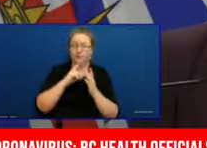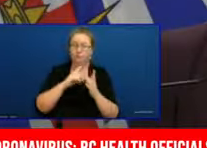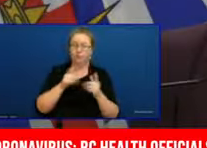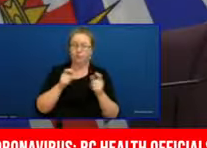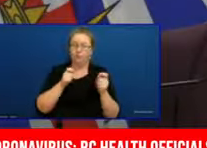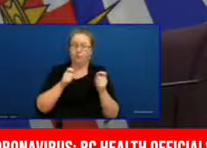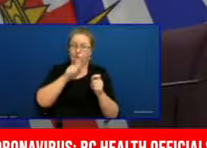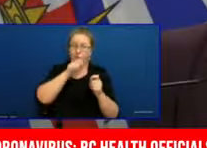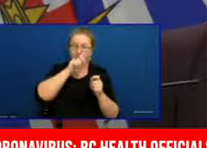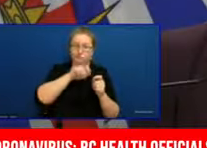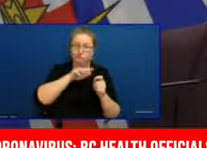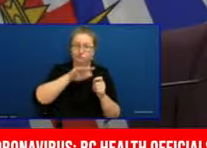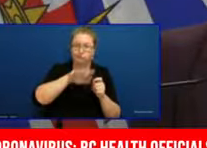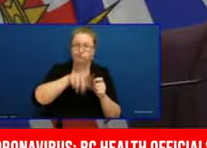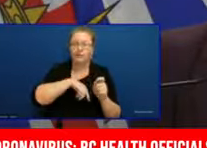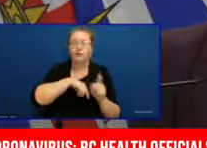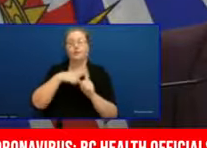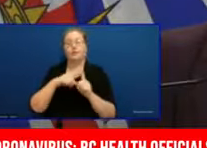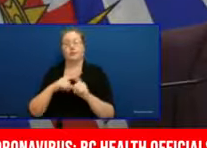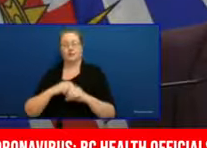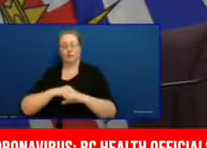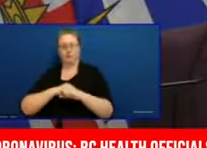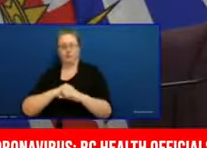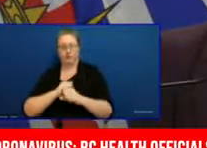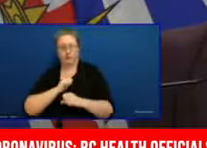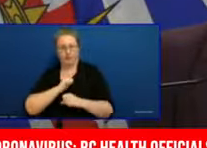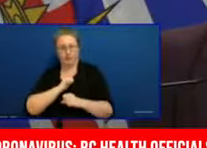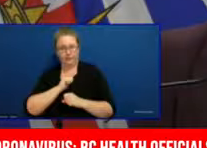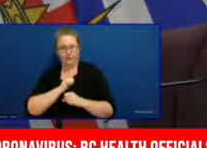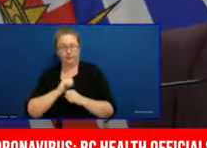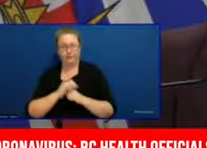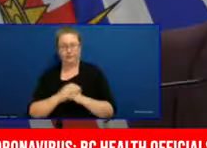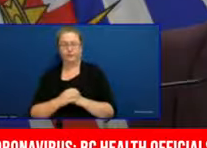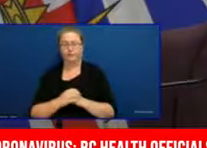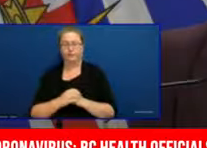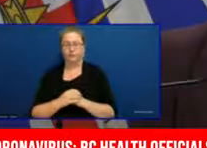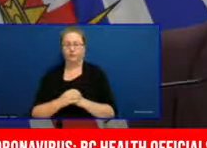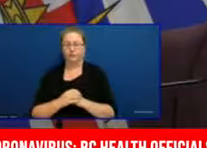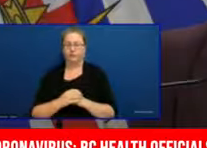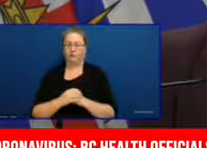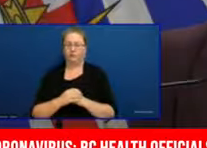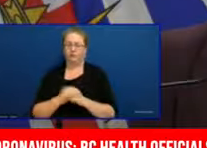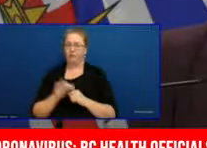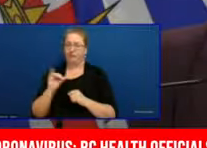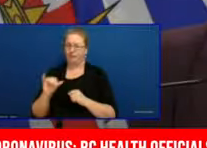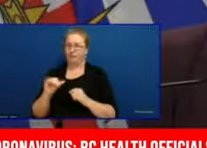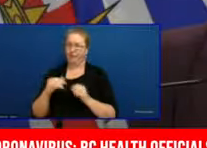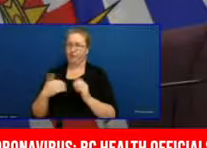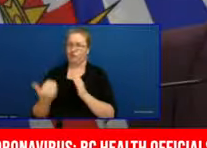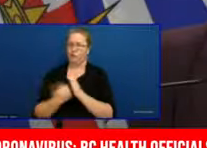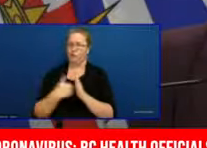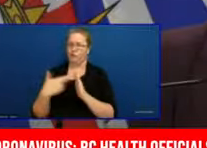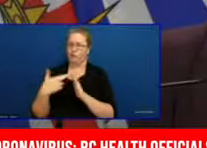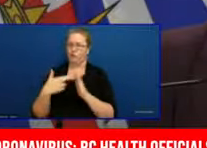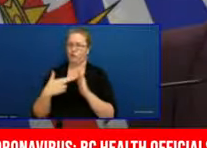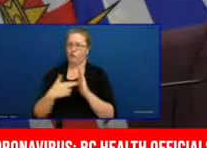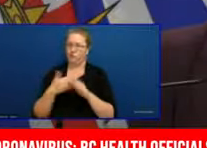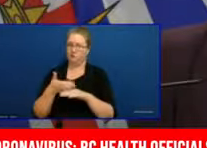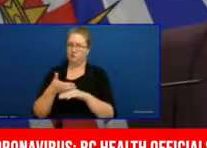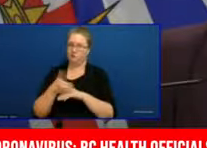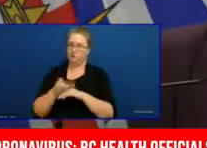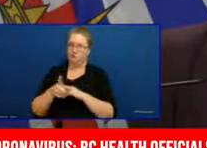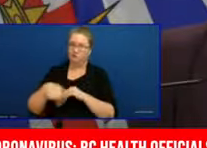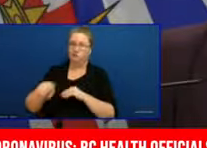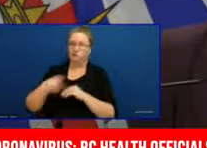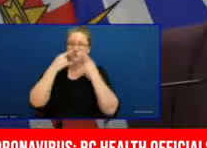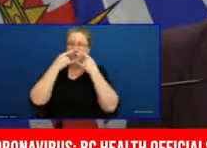and personal protection. Does the evolving science on masks persuade you to consider a stronger stand on wearing them? Thank